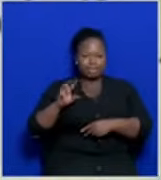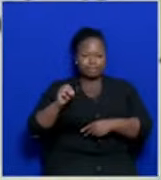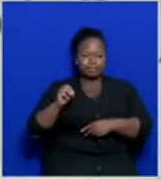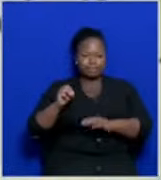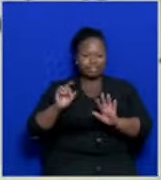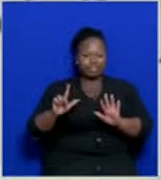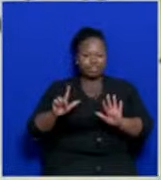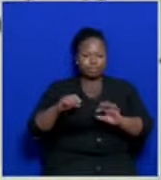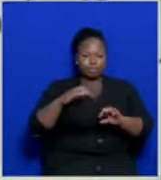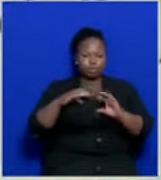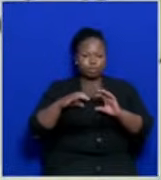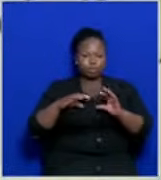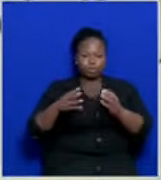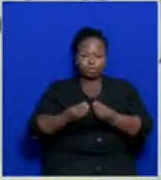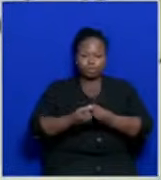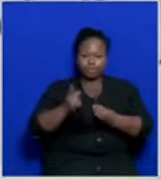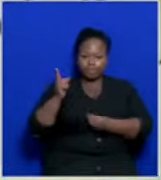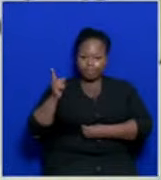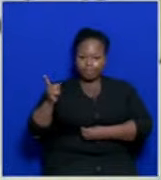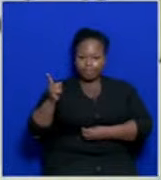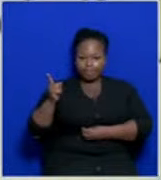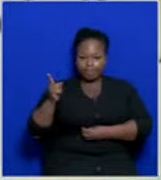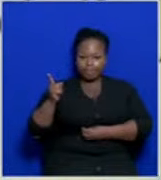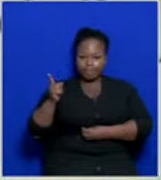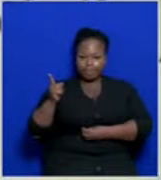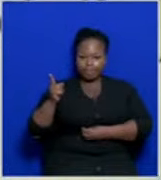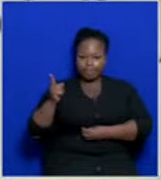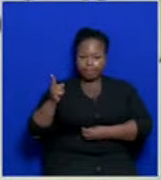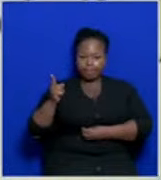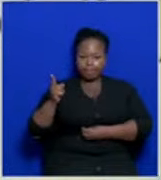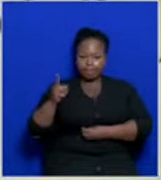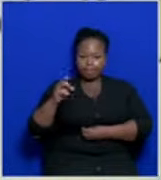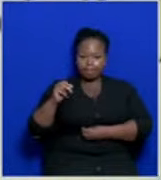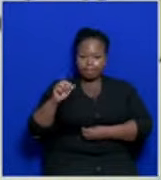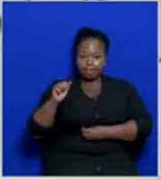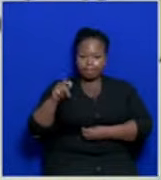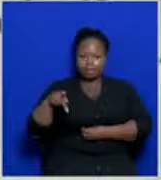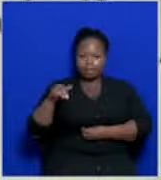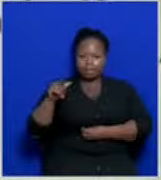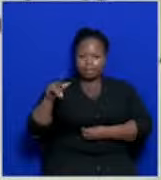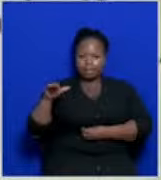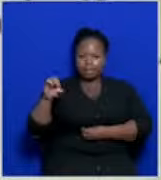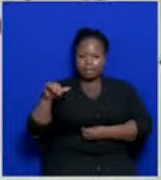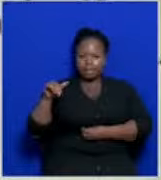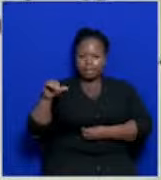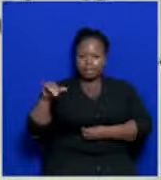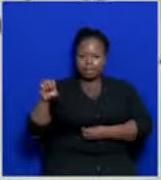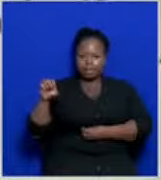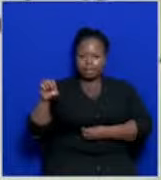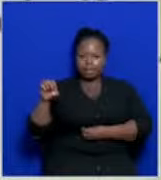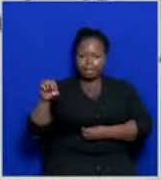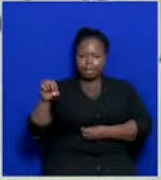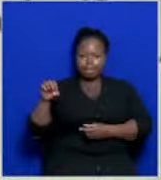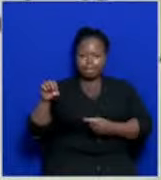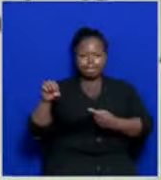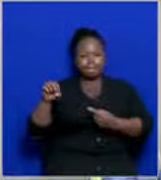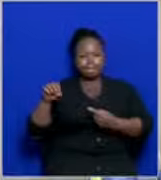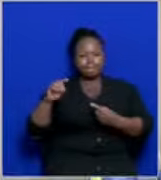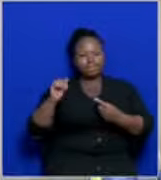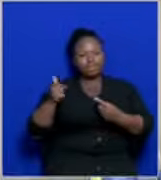with Chief Mapieye. And then he seems to